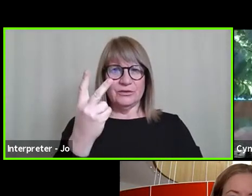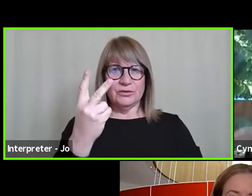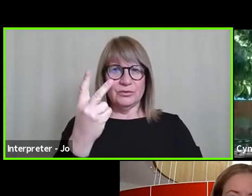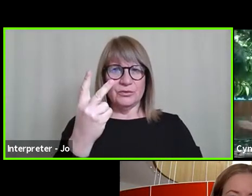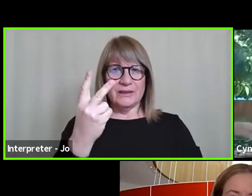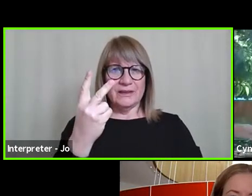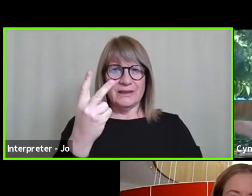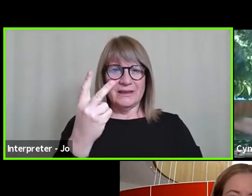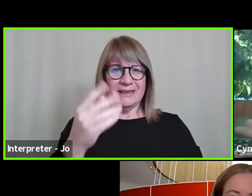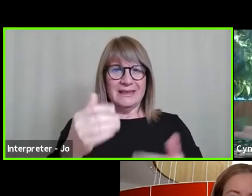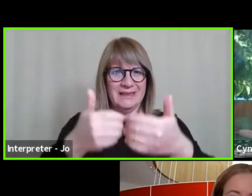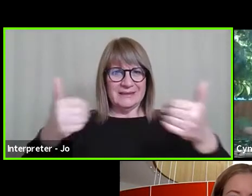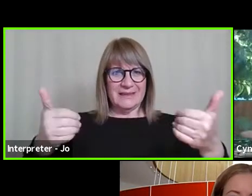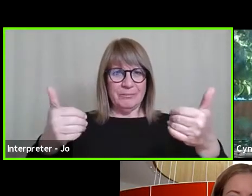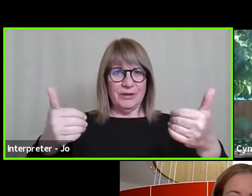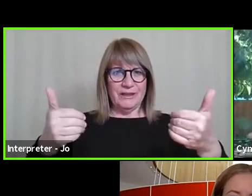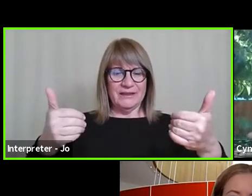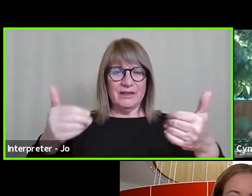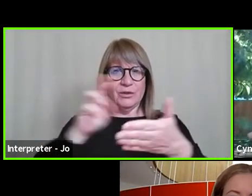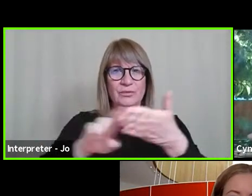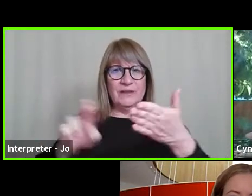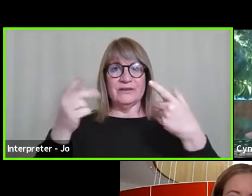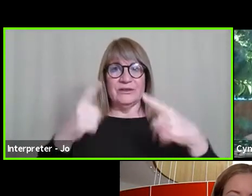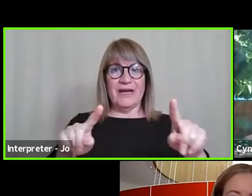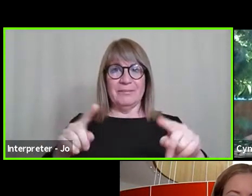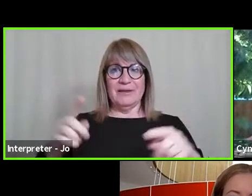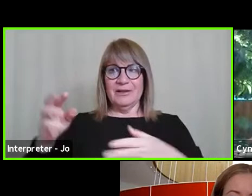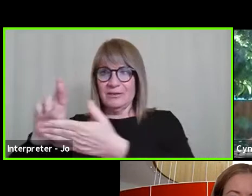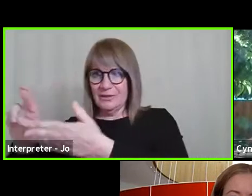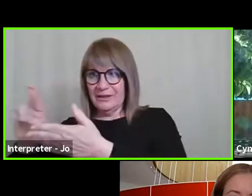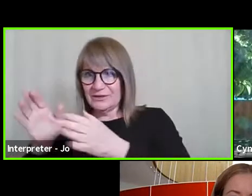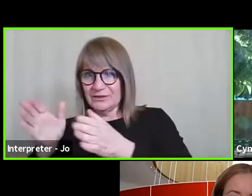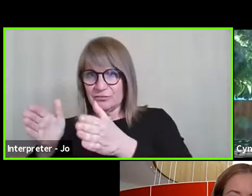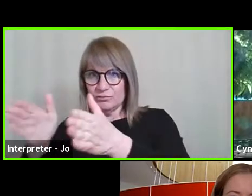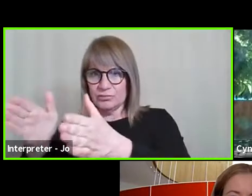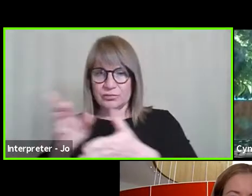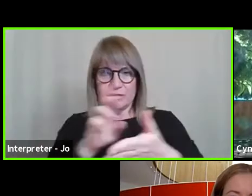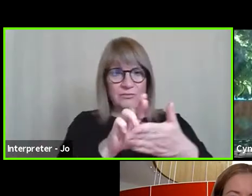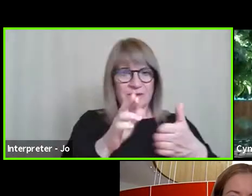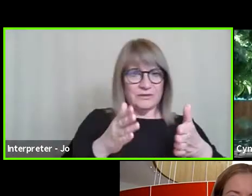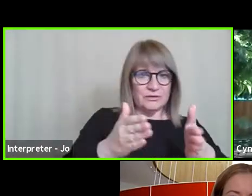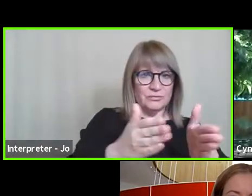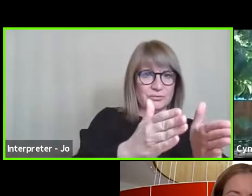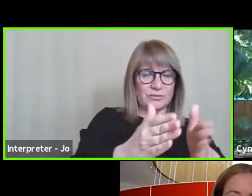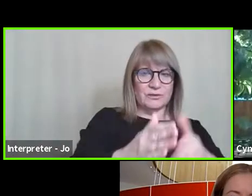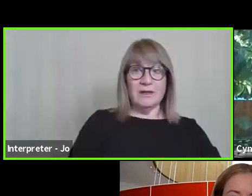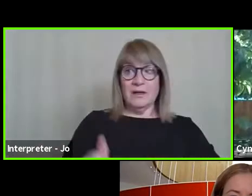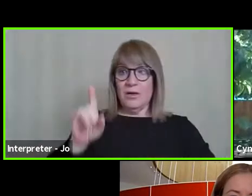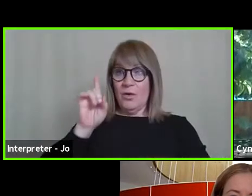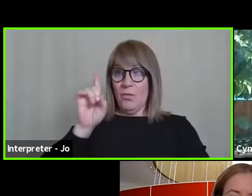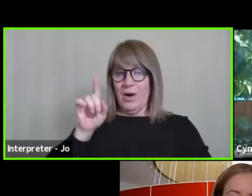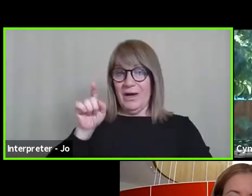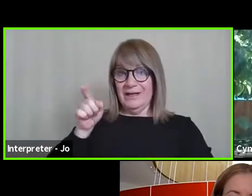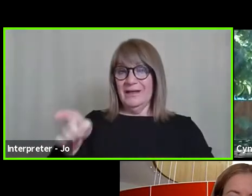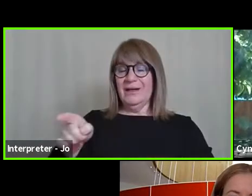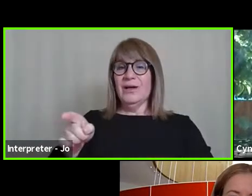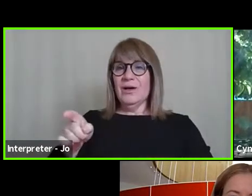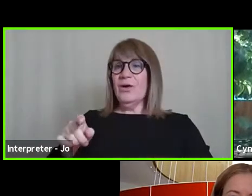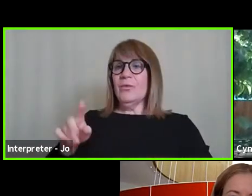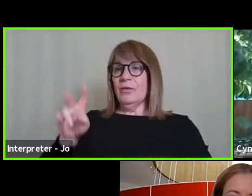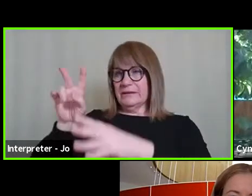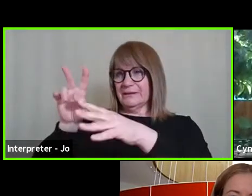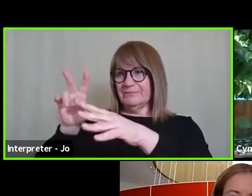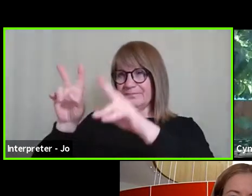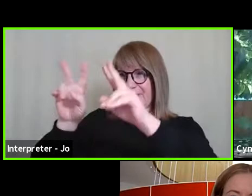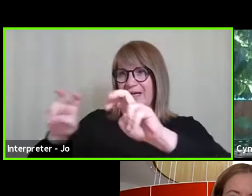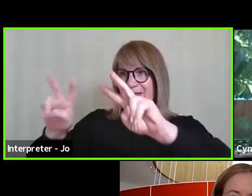streams of research that were happening in this human rights participation program one was looking at the destruction of reproductive